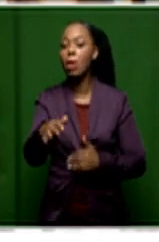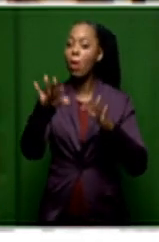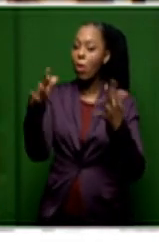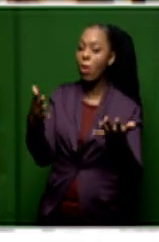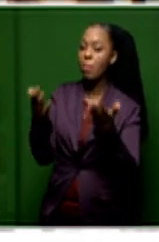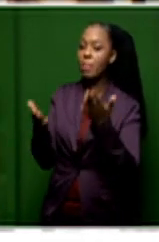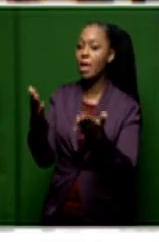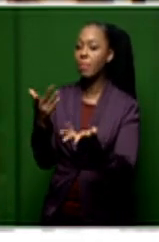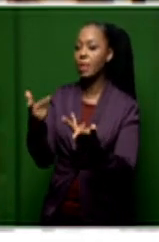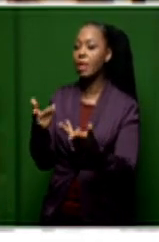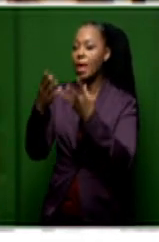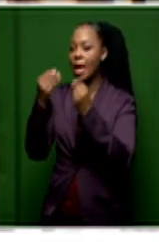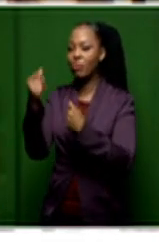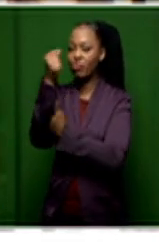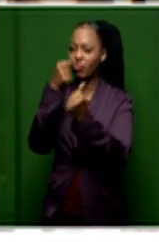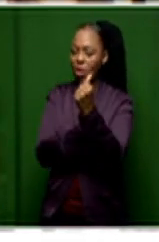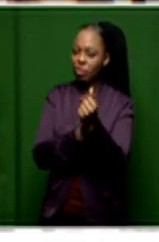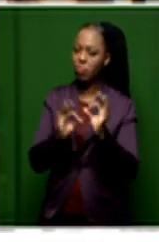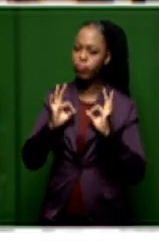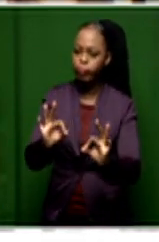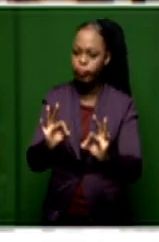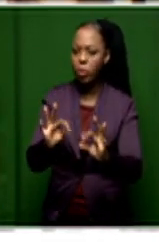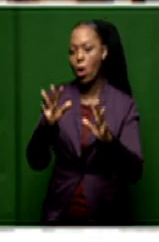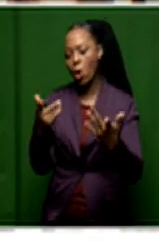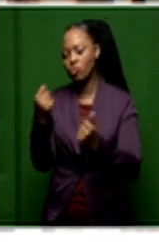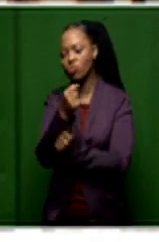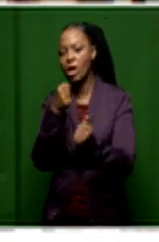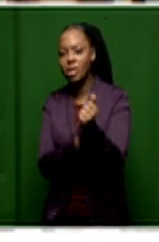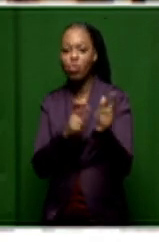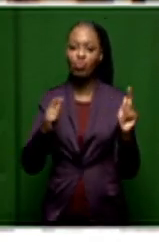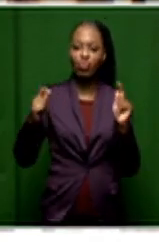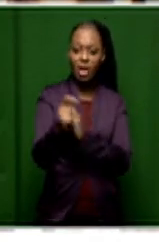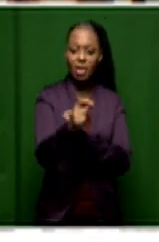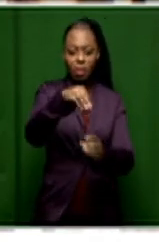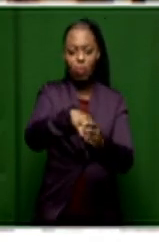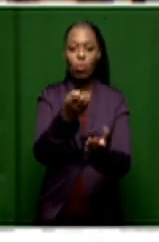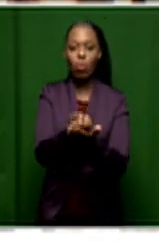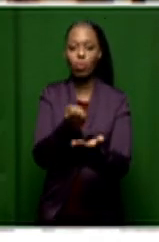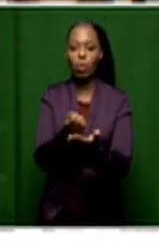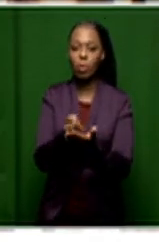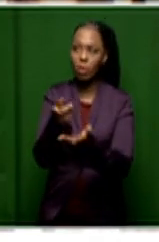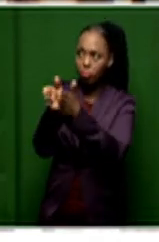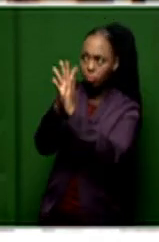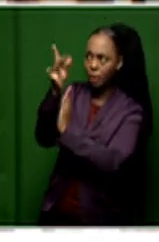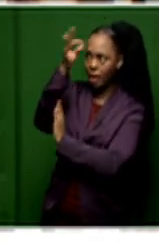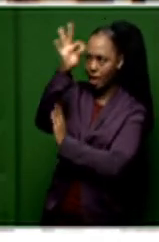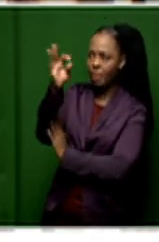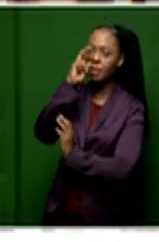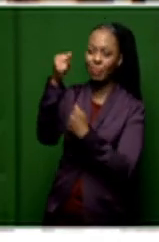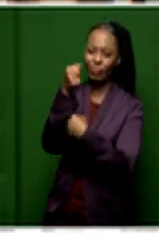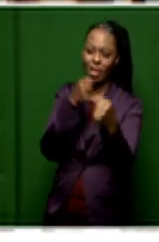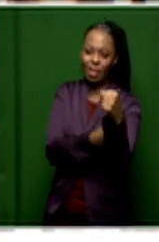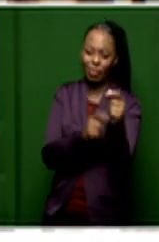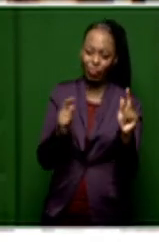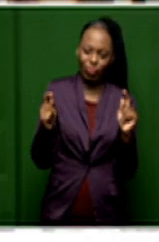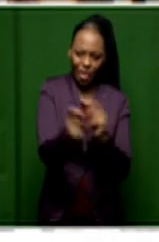accompanied by massive structural changes in the economy, which we're calling for the government to introduce, but around